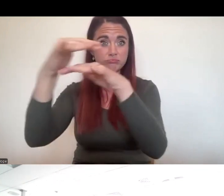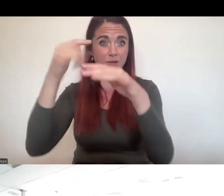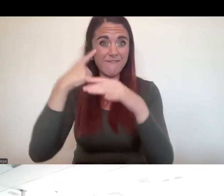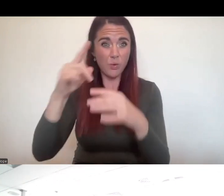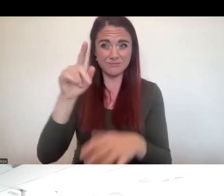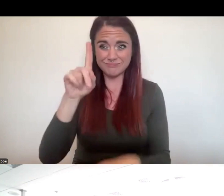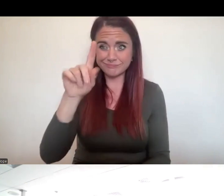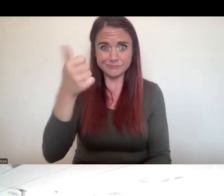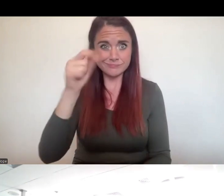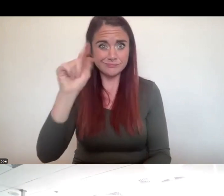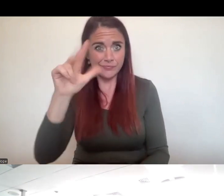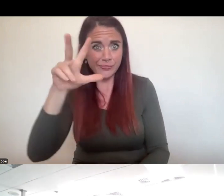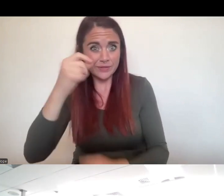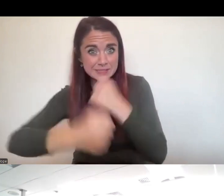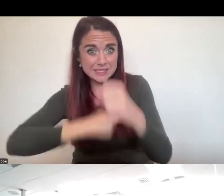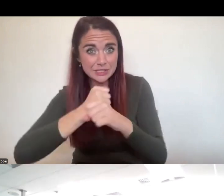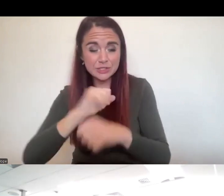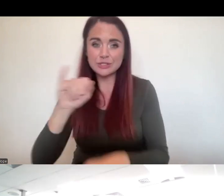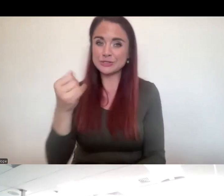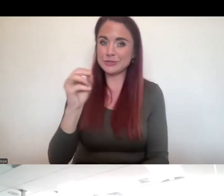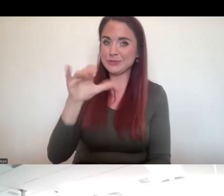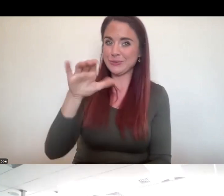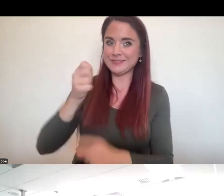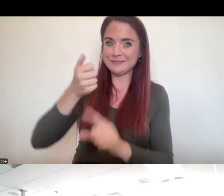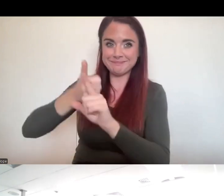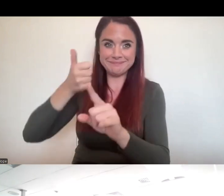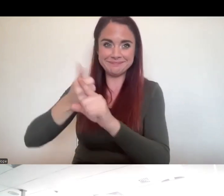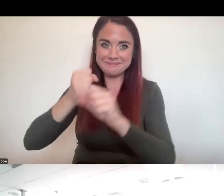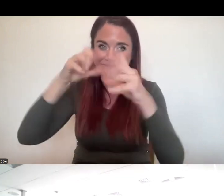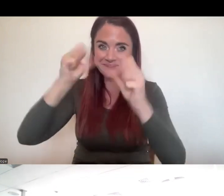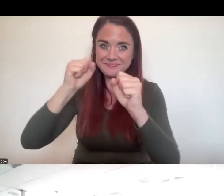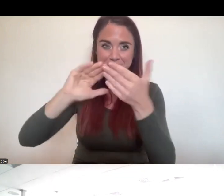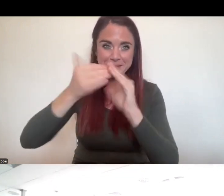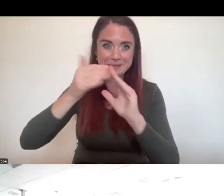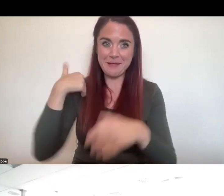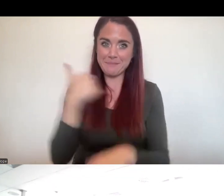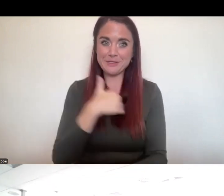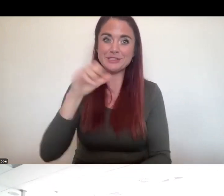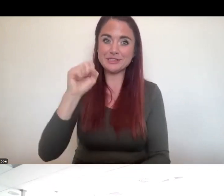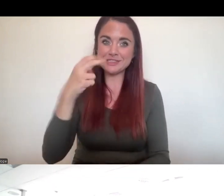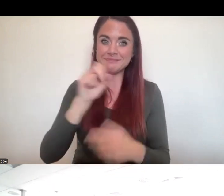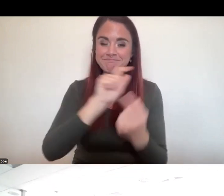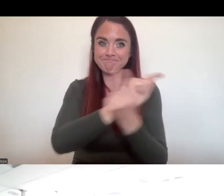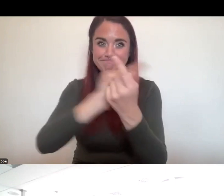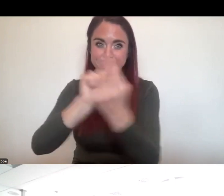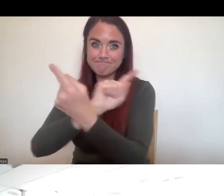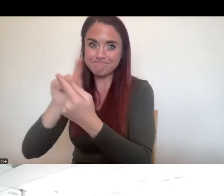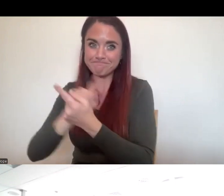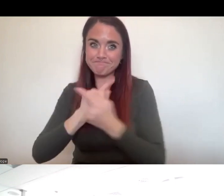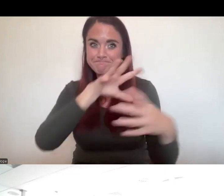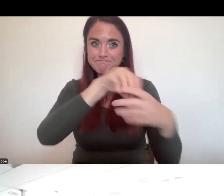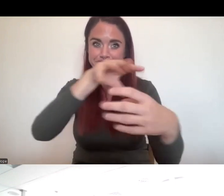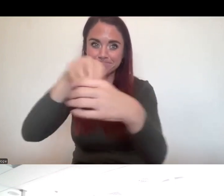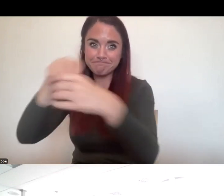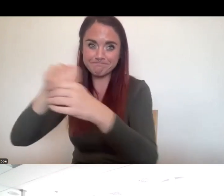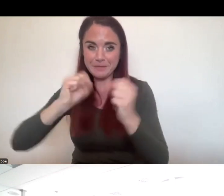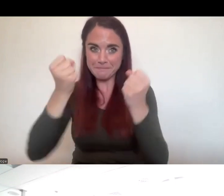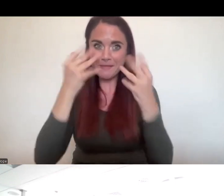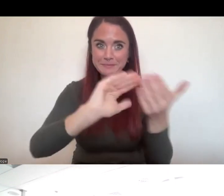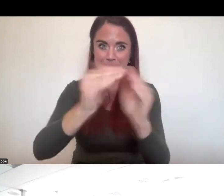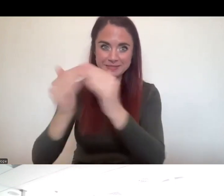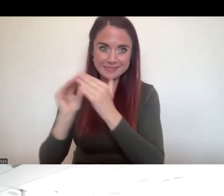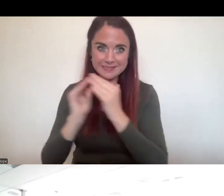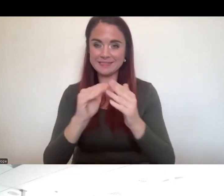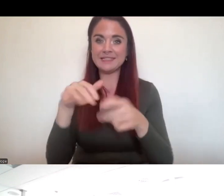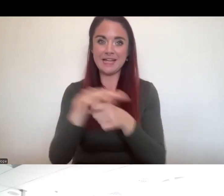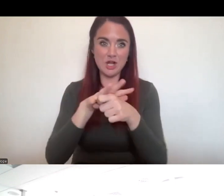is a fantastic um, community member. She goes out and works with a lot of different communities in the Rochester area. And she says that she spoke to a